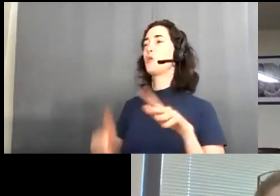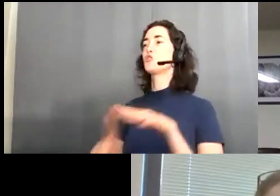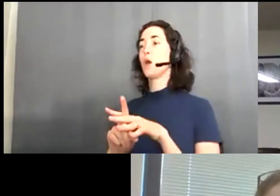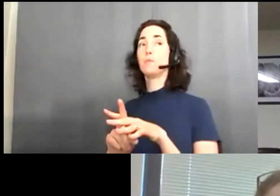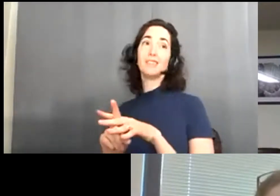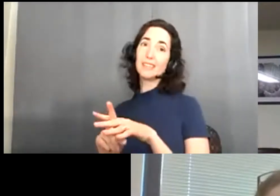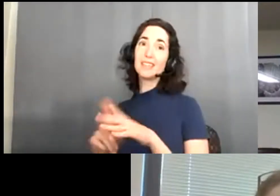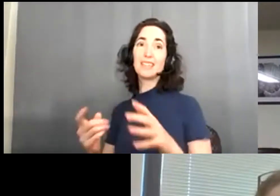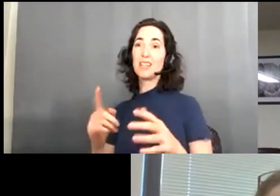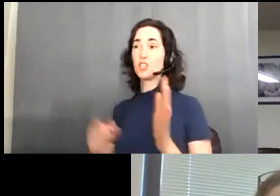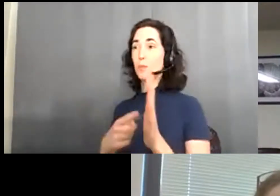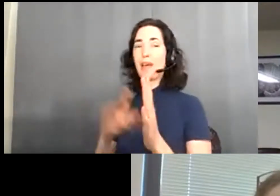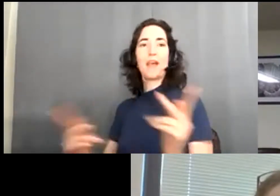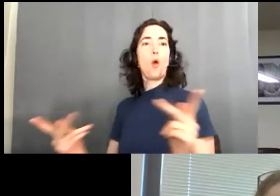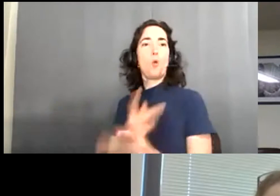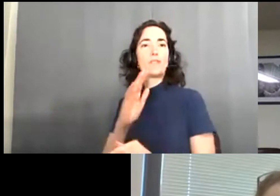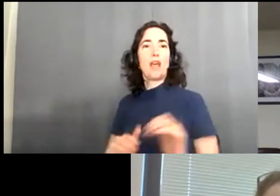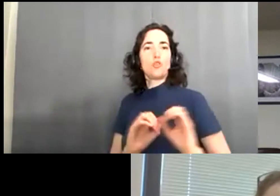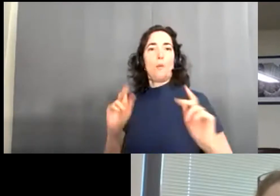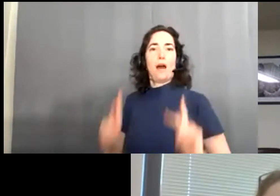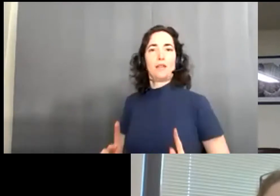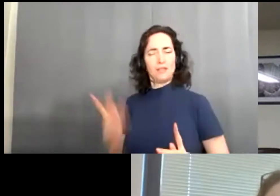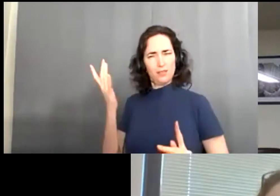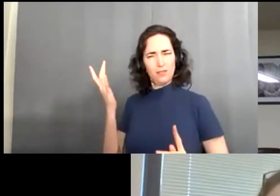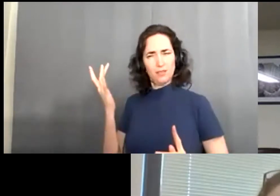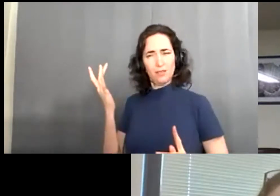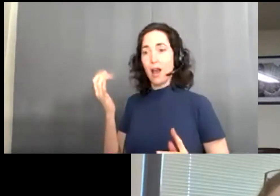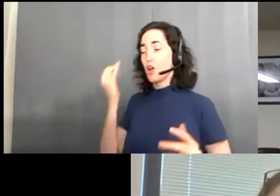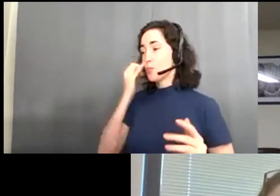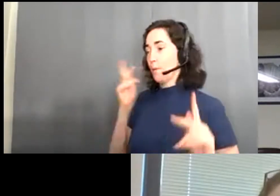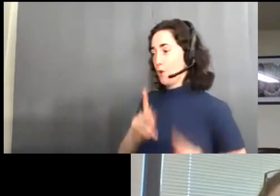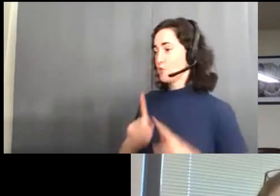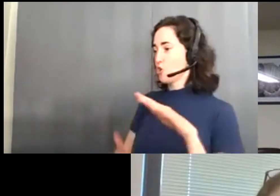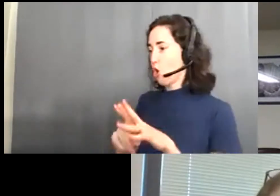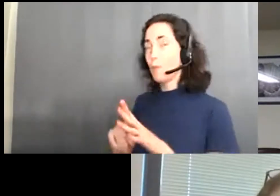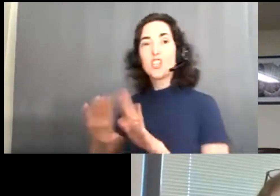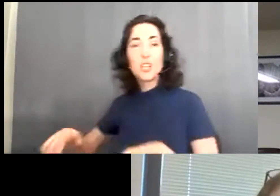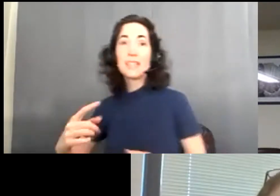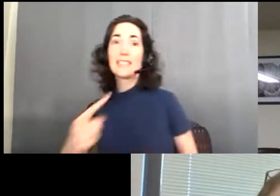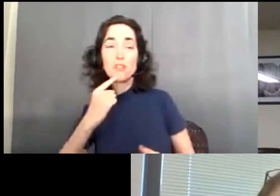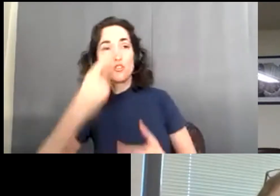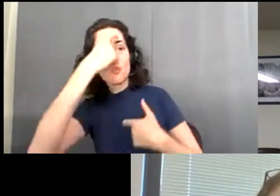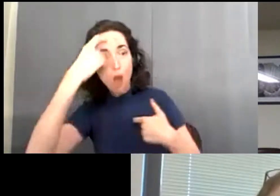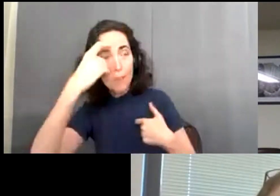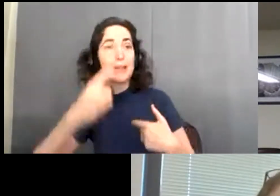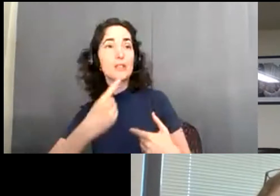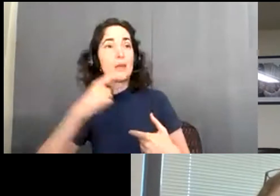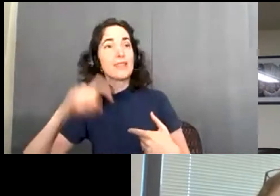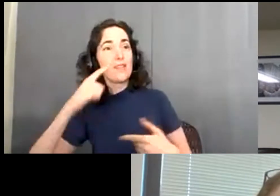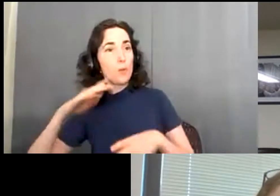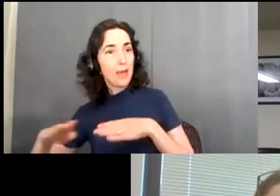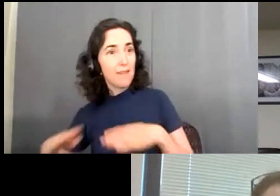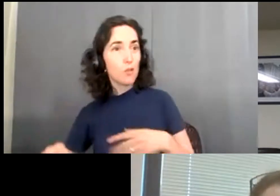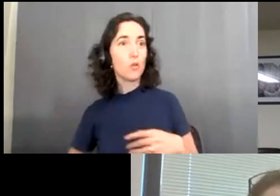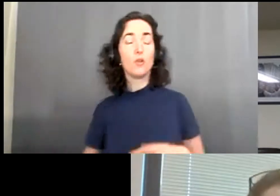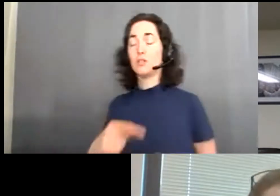If you don't know what you're doing with some of these kids that have significant trauma and significant behavior needs,